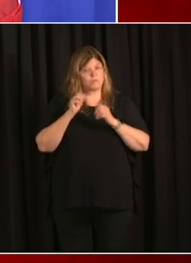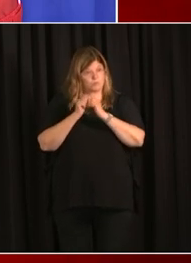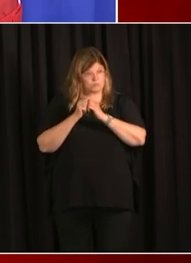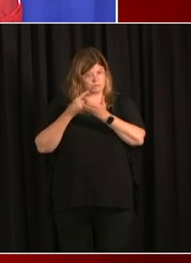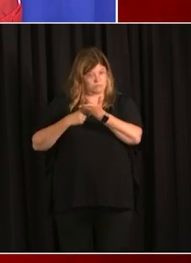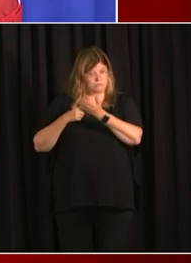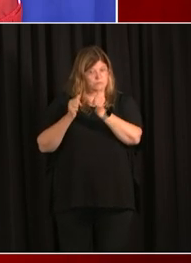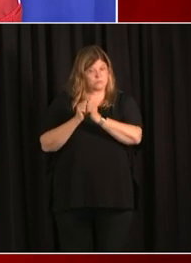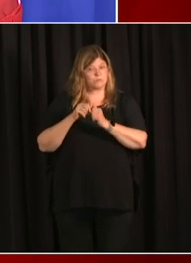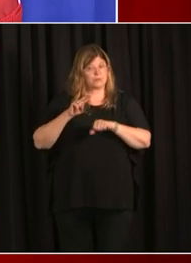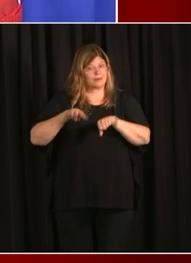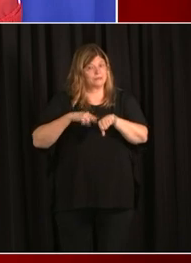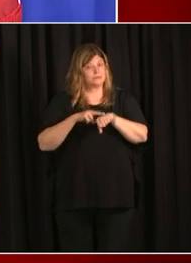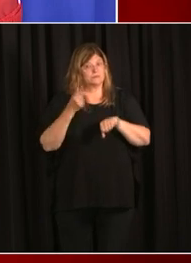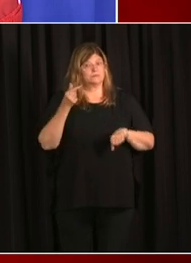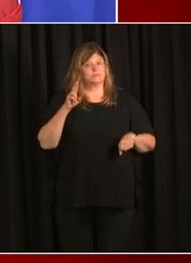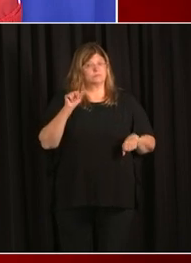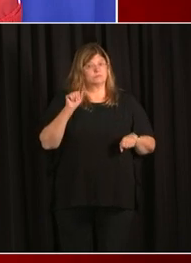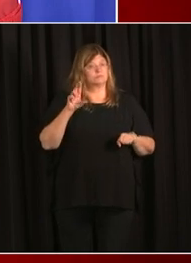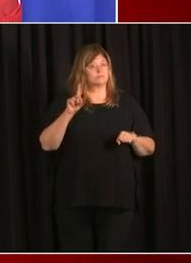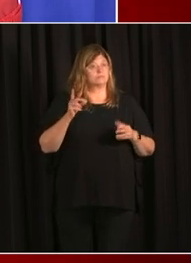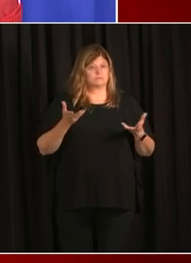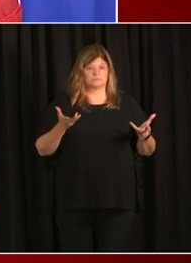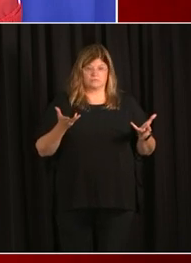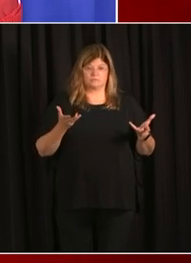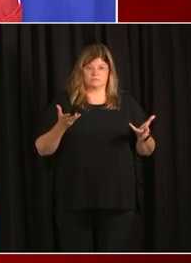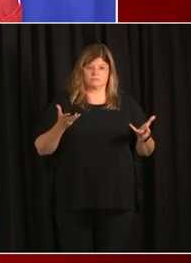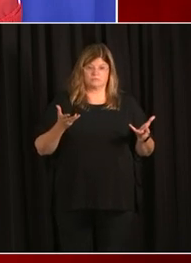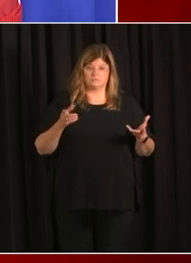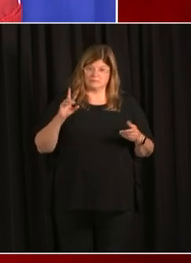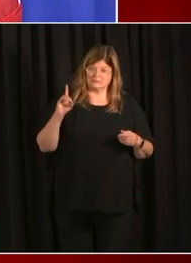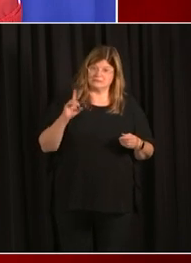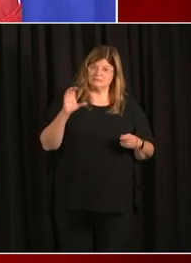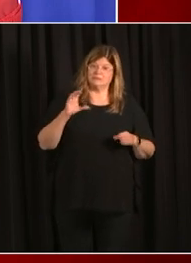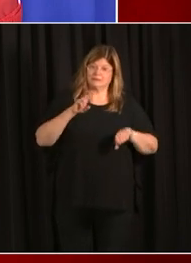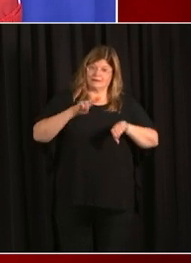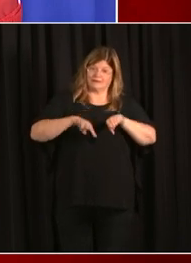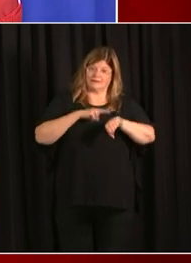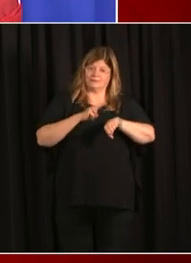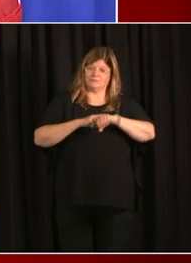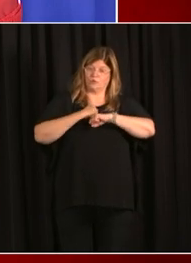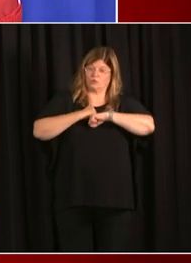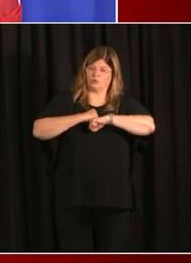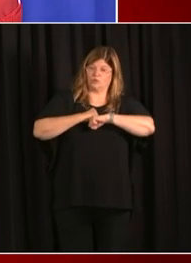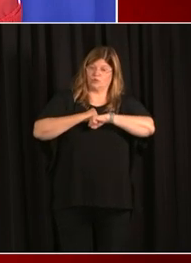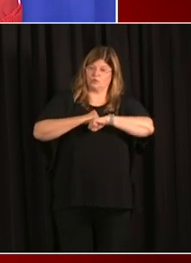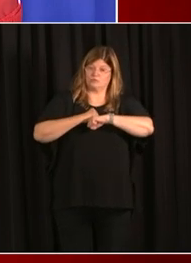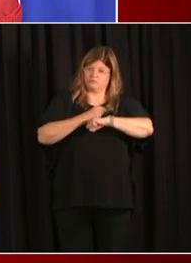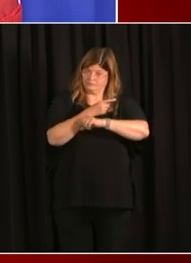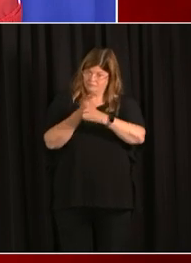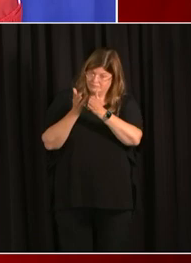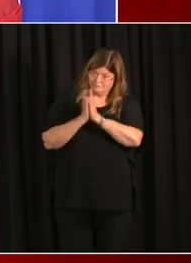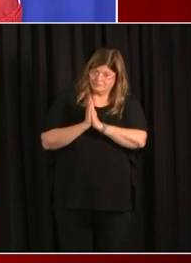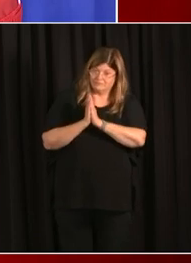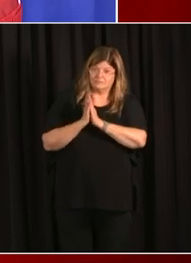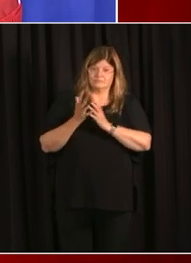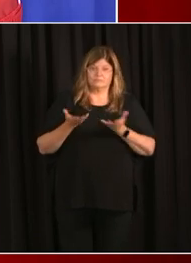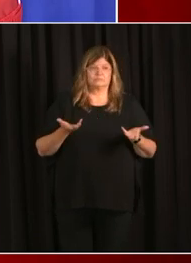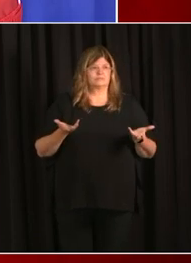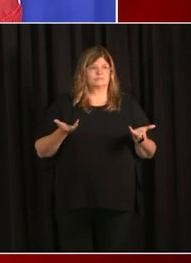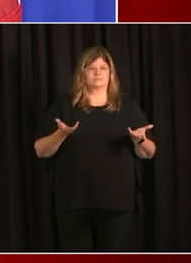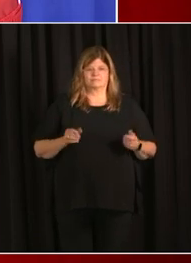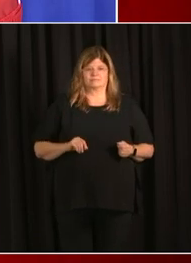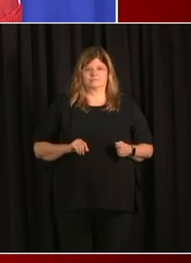there about that? And just what is your reaction that the DC National Guard was even asked that? Well, I